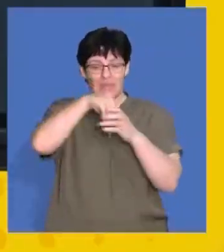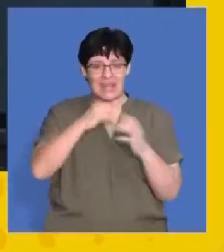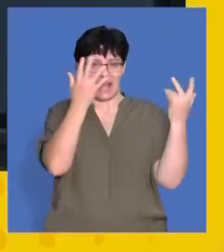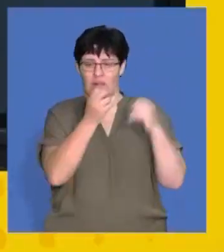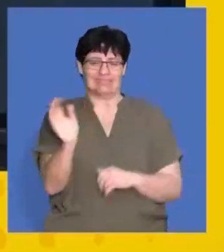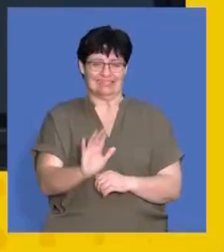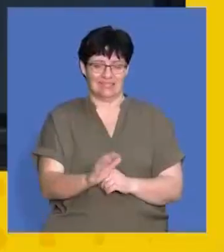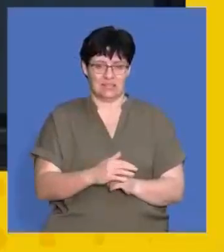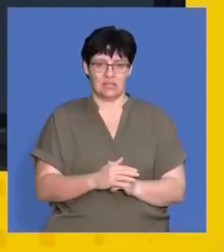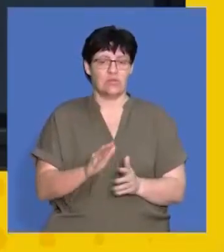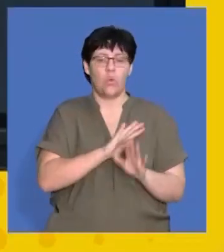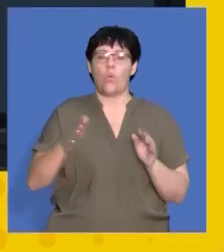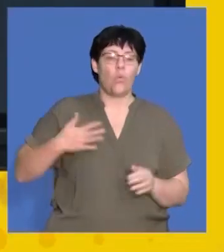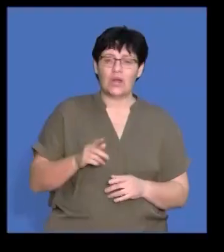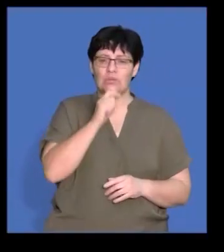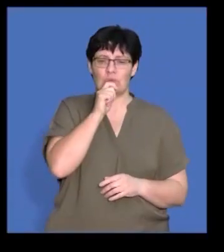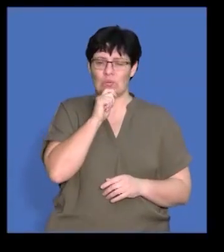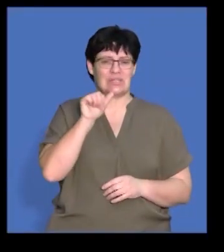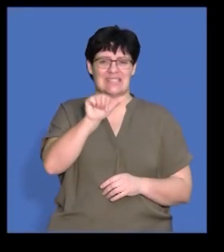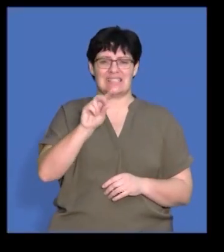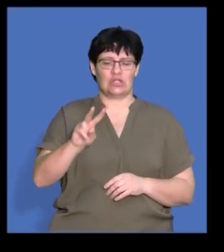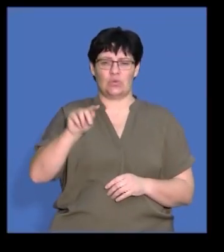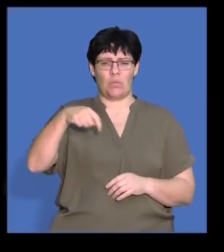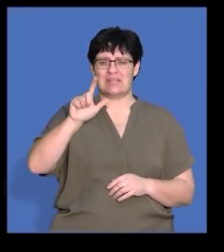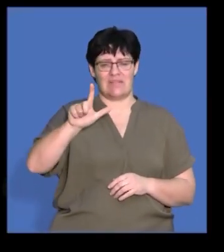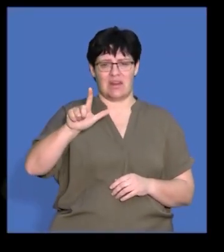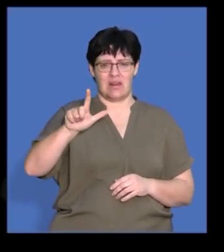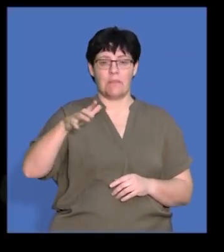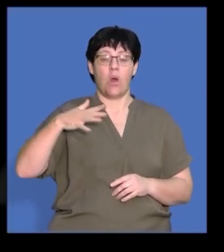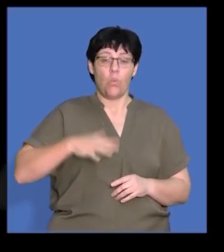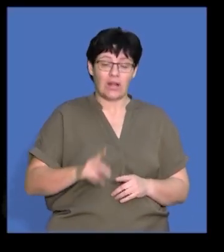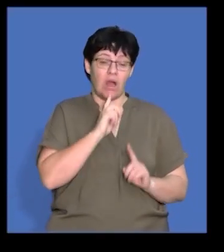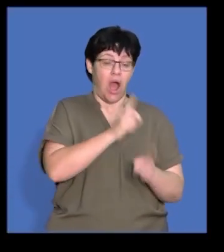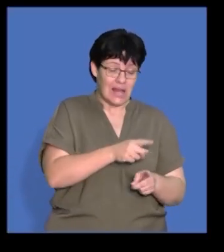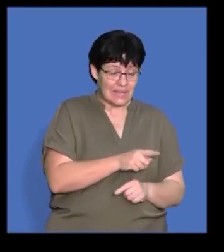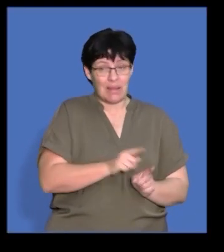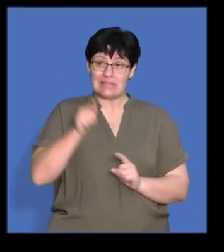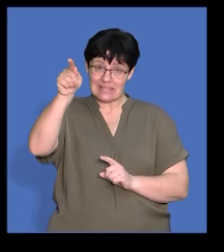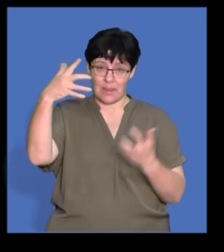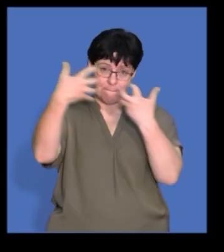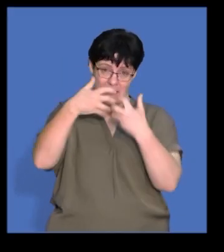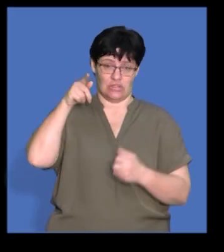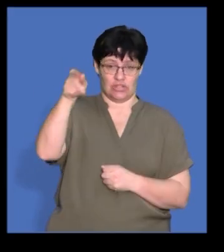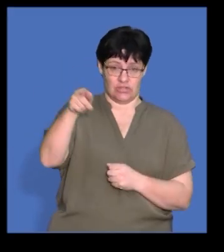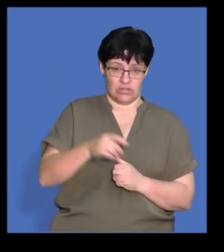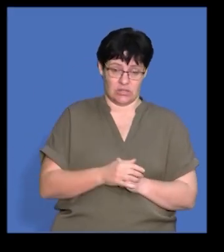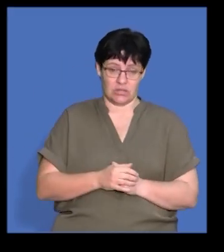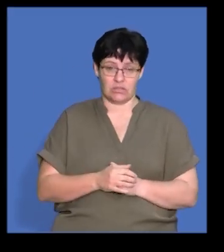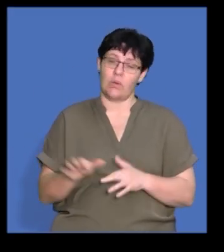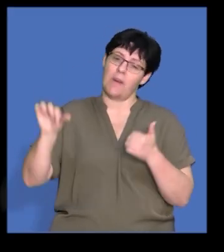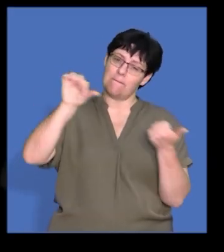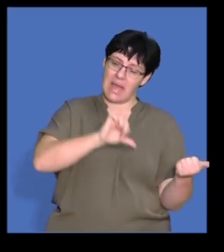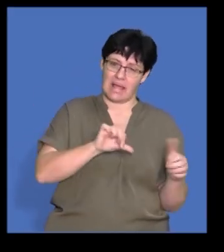calculation. So I don't want to use my 62.7, but I want to get an answer of 62.7. So I'm going to go back